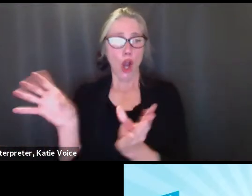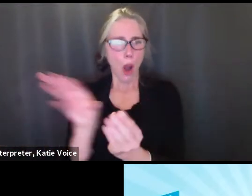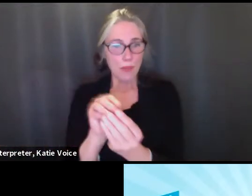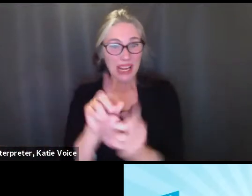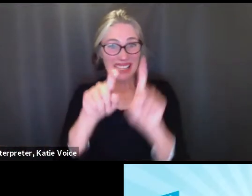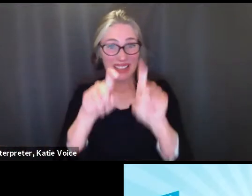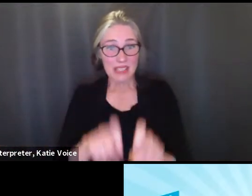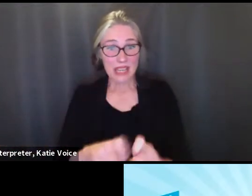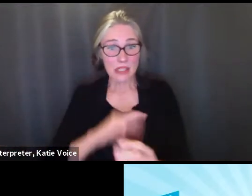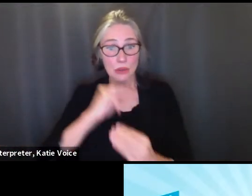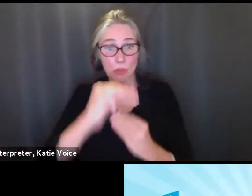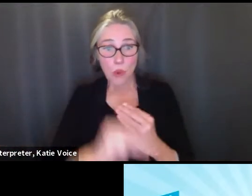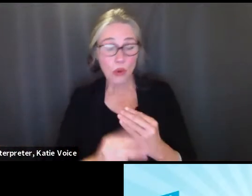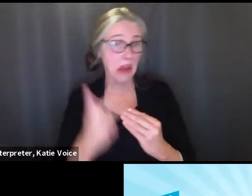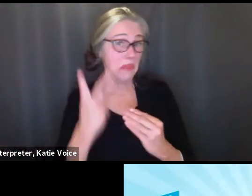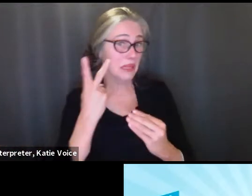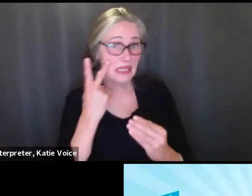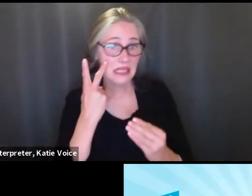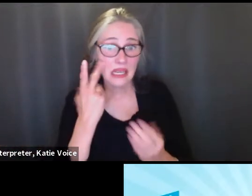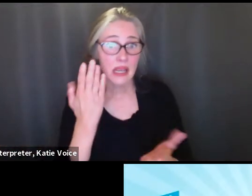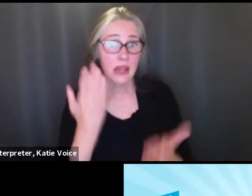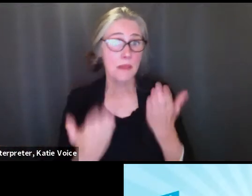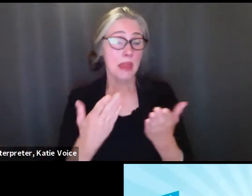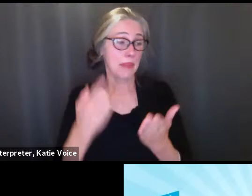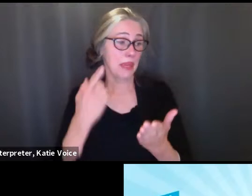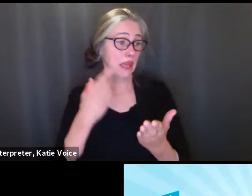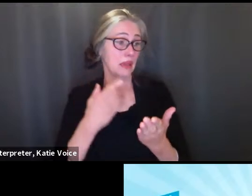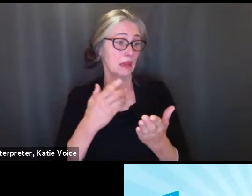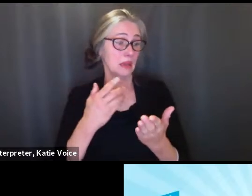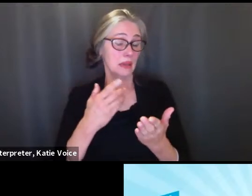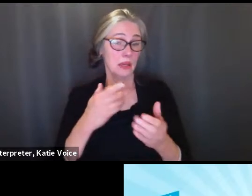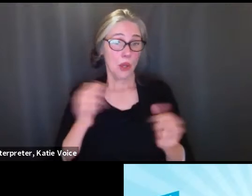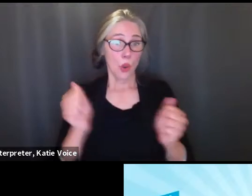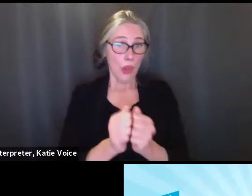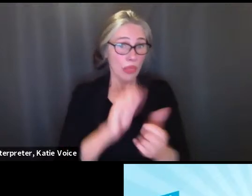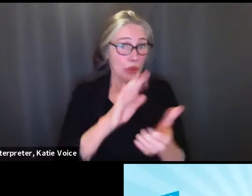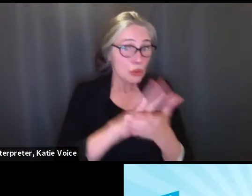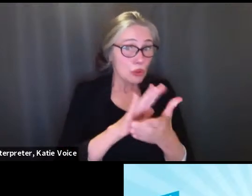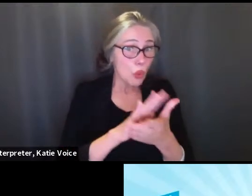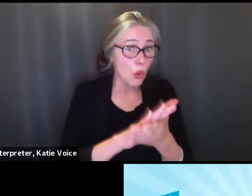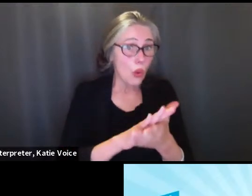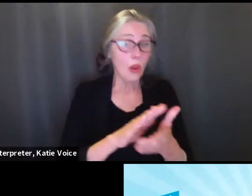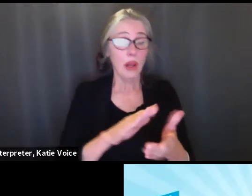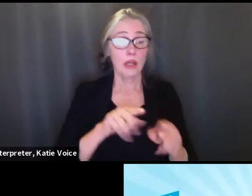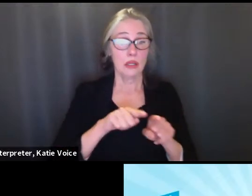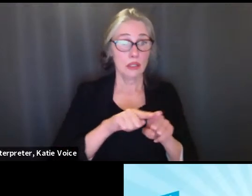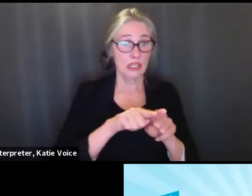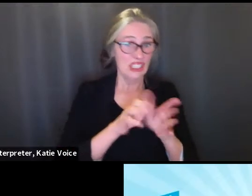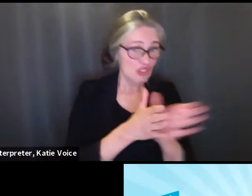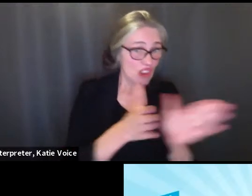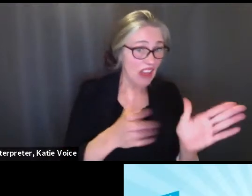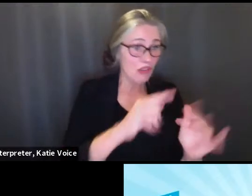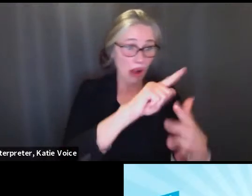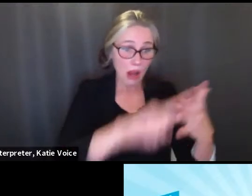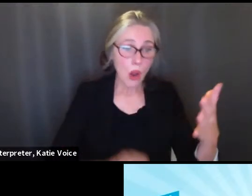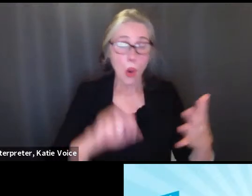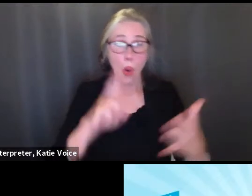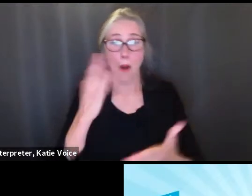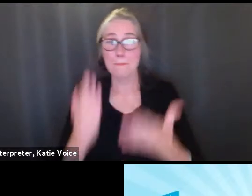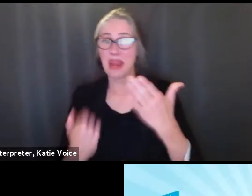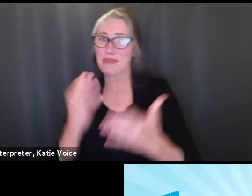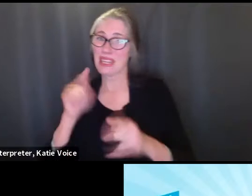be in school in general or perhaps in the winter when the risk of another